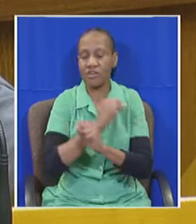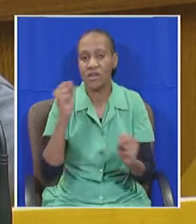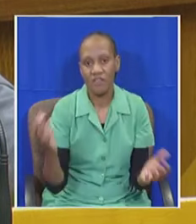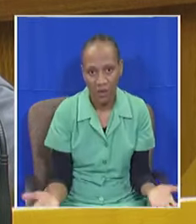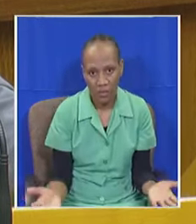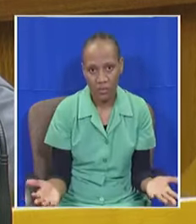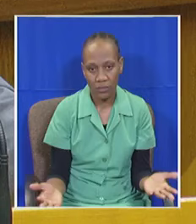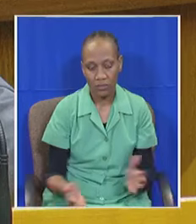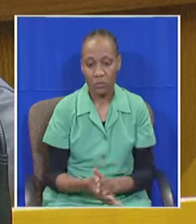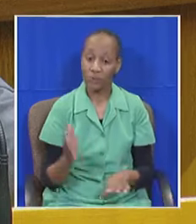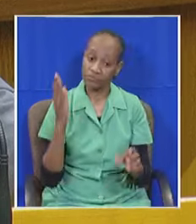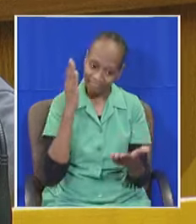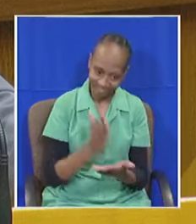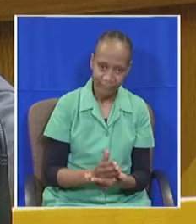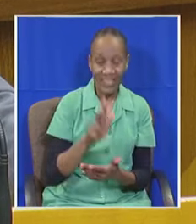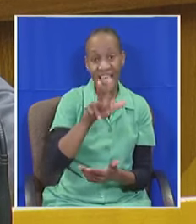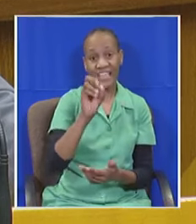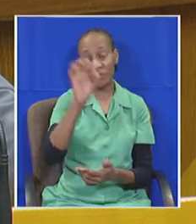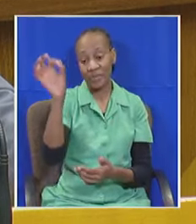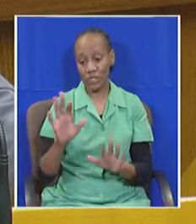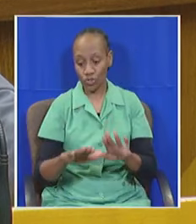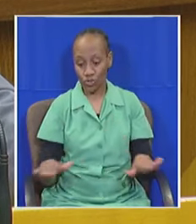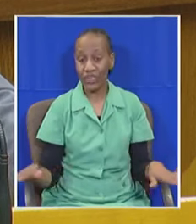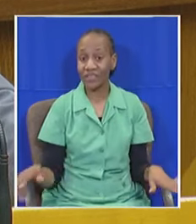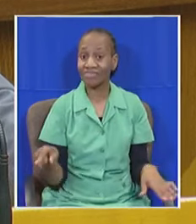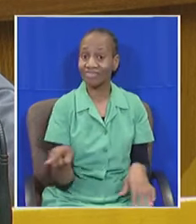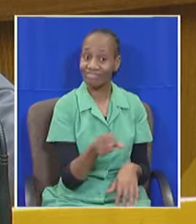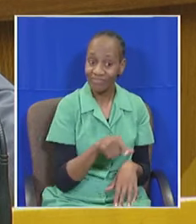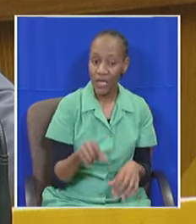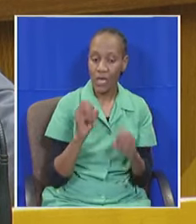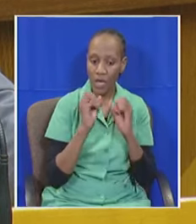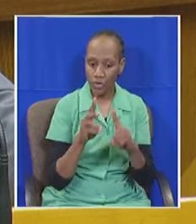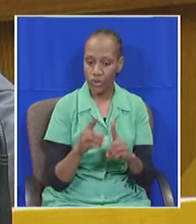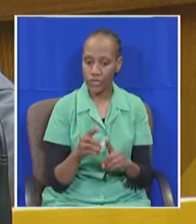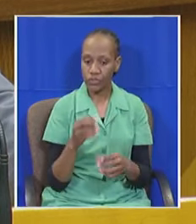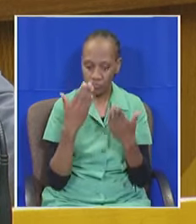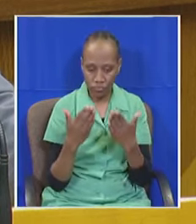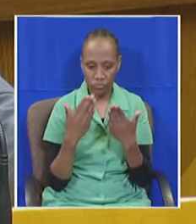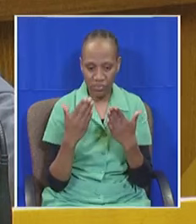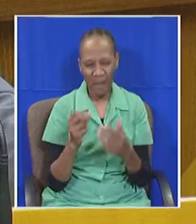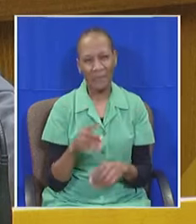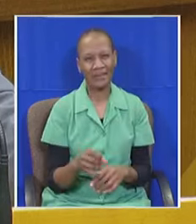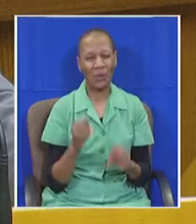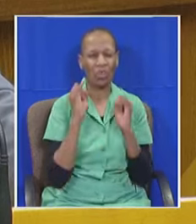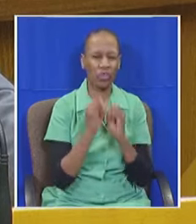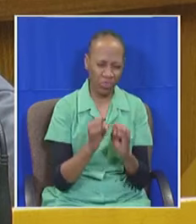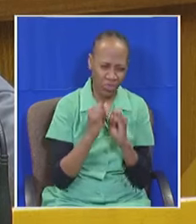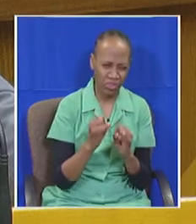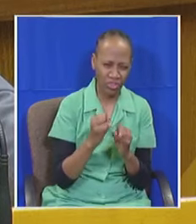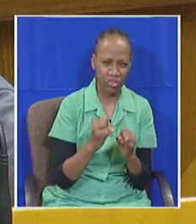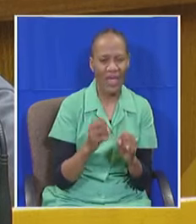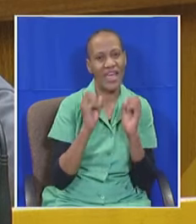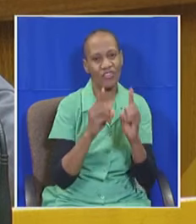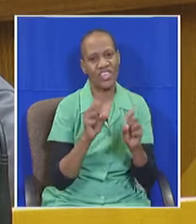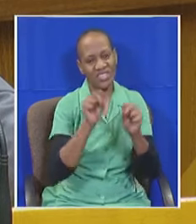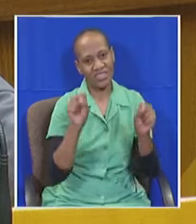certainly, you will be one of the 80% of children who would receive an education that is considered amongst the very worst in the world, an education that